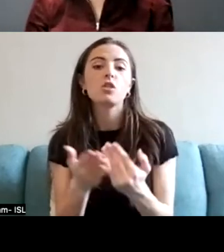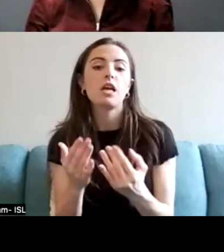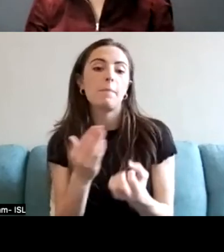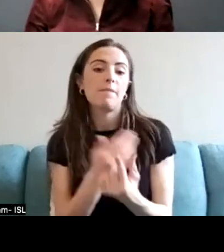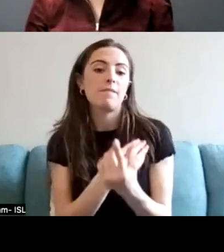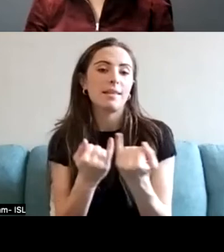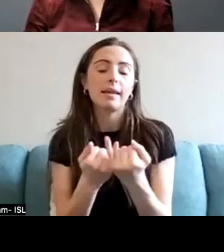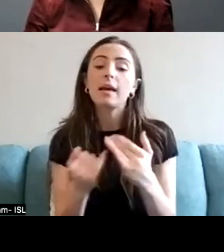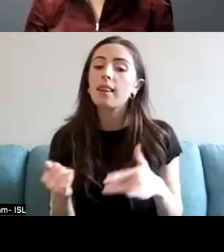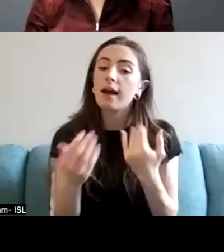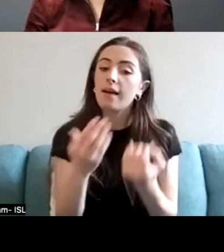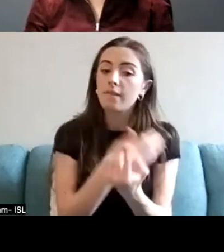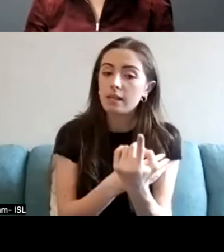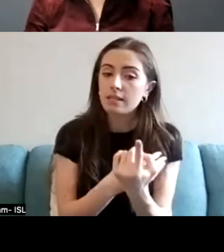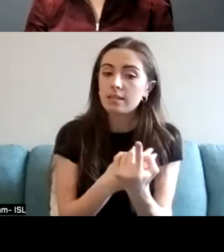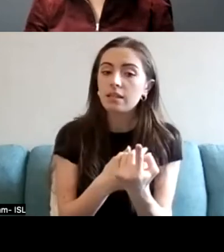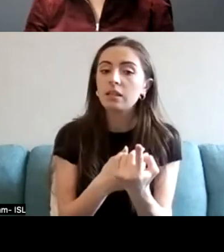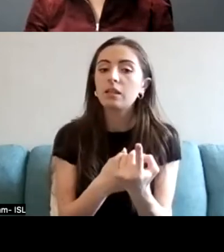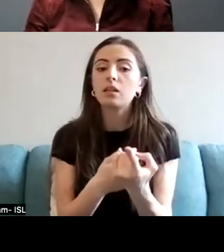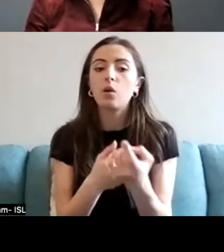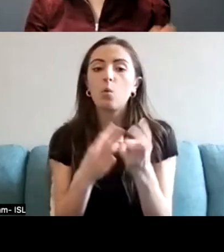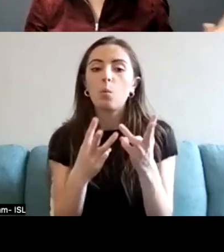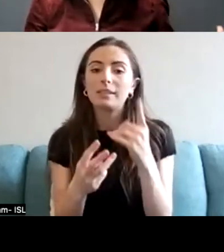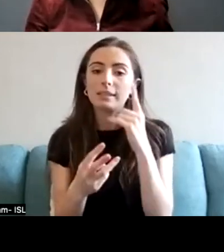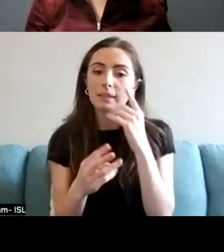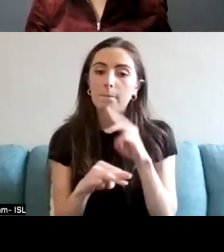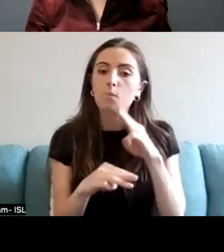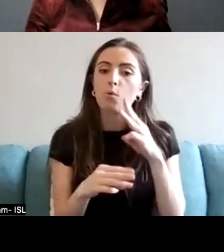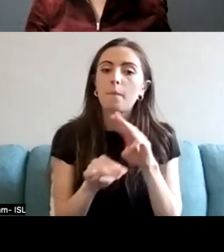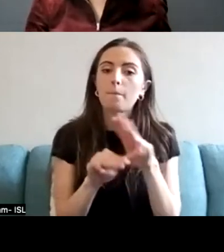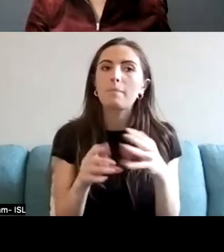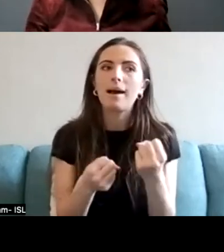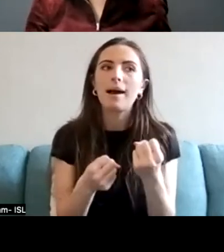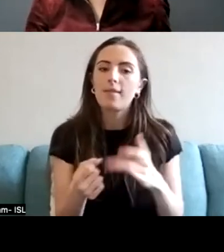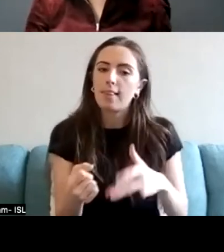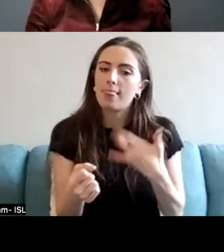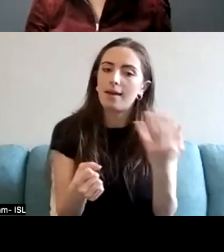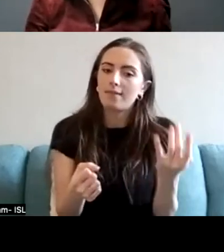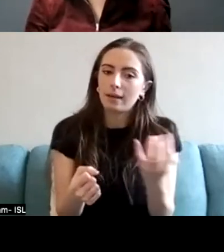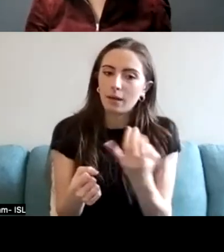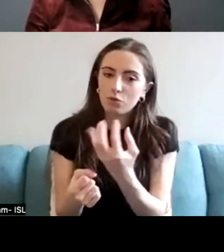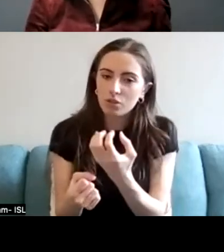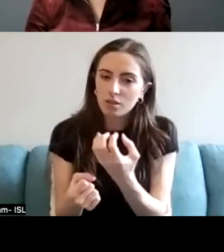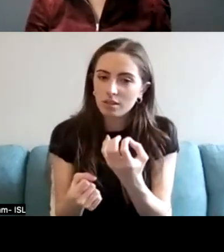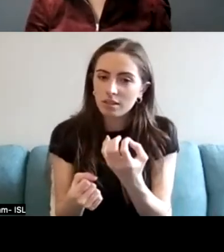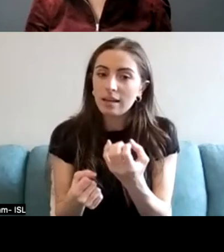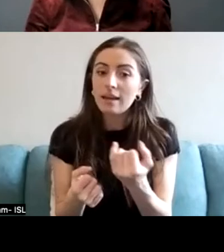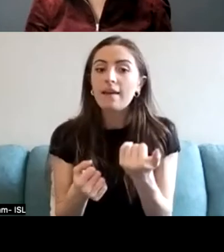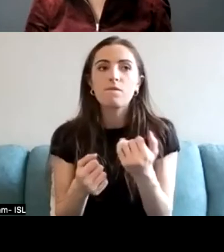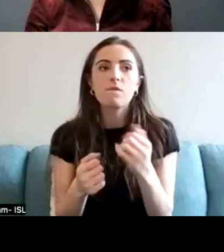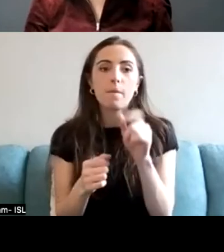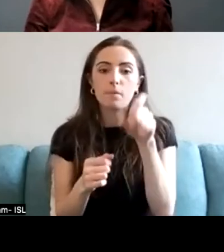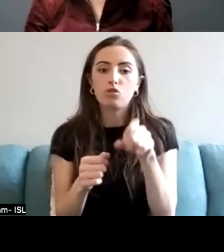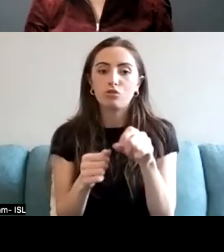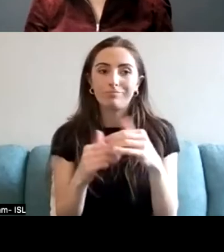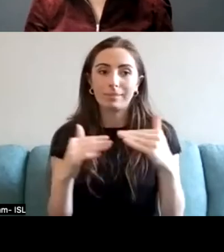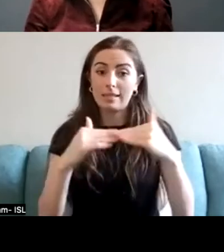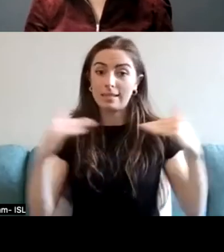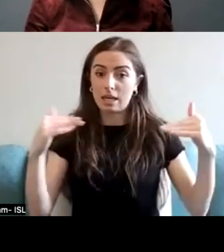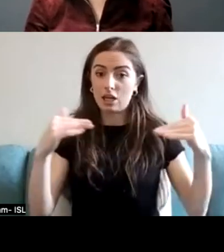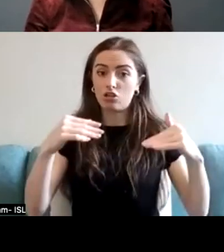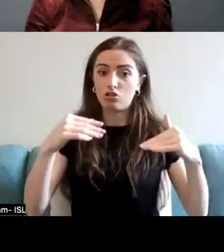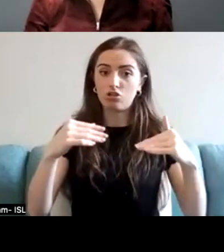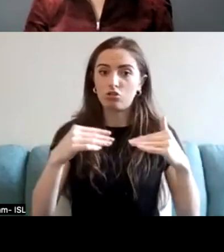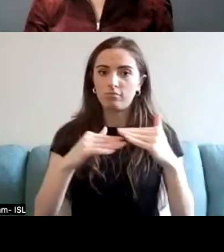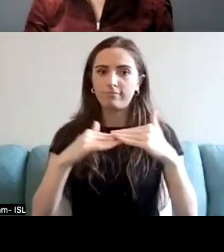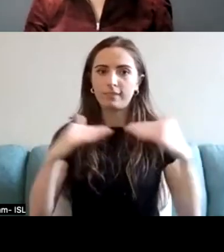particular, I would like to see more people getting live captions on a stage for people in the audience who have